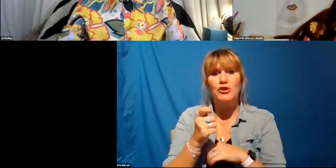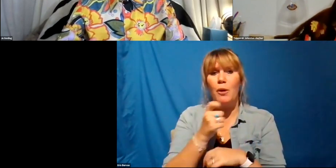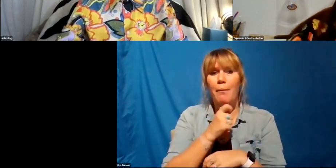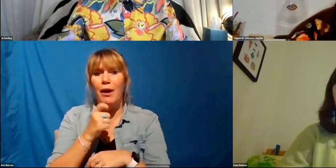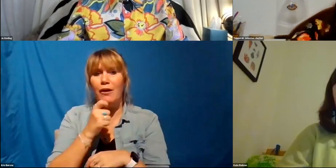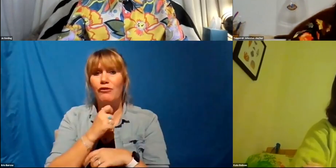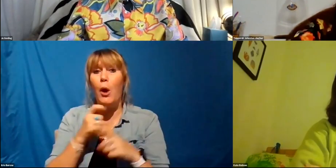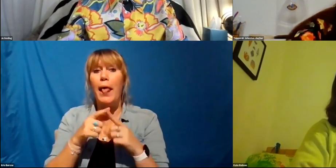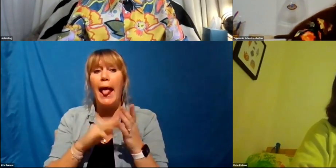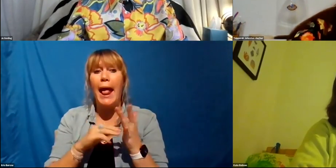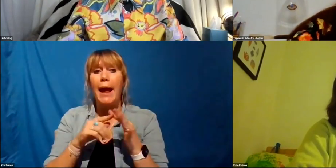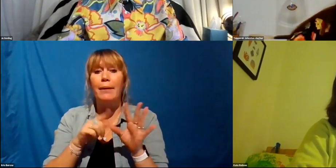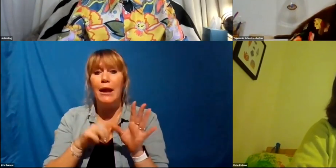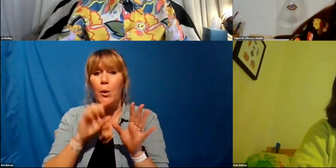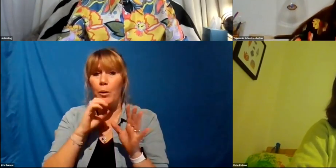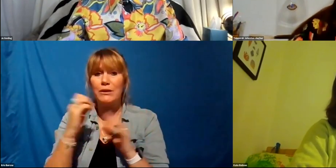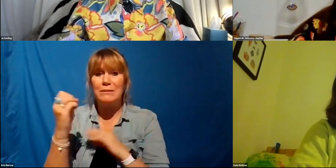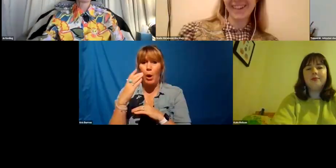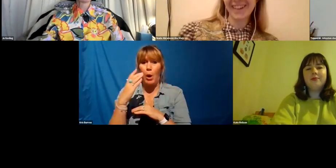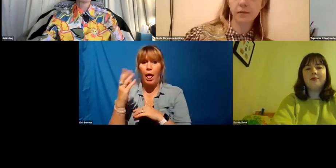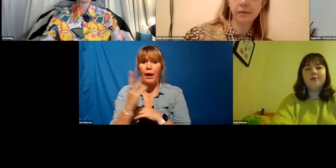Emily will pop a spotlight on you.